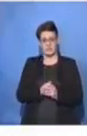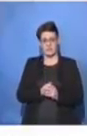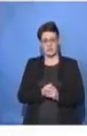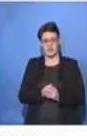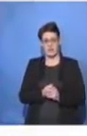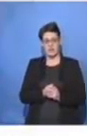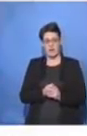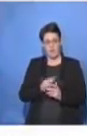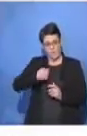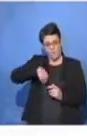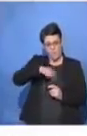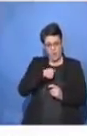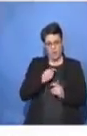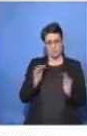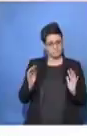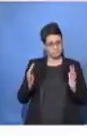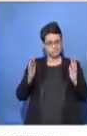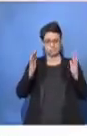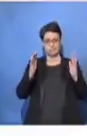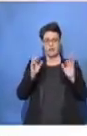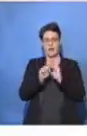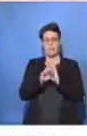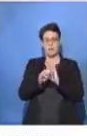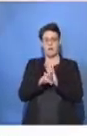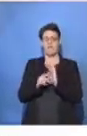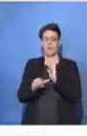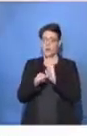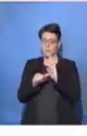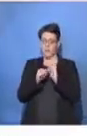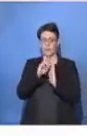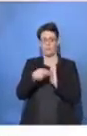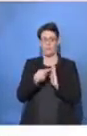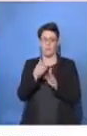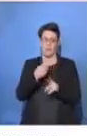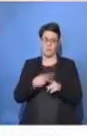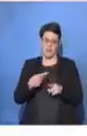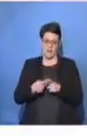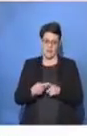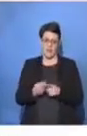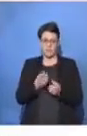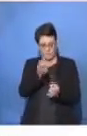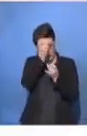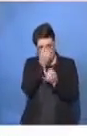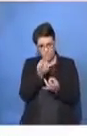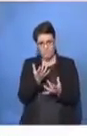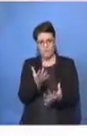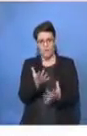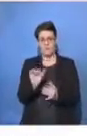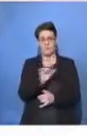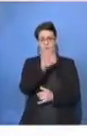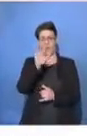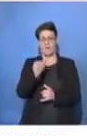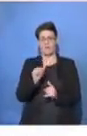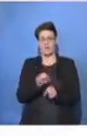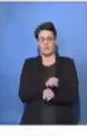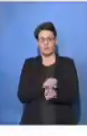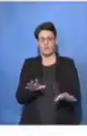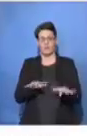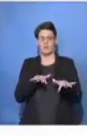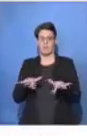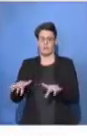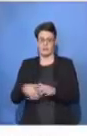mission commends the media for the important role they played in informing the South African general